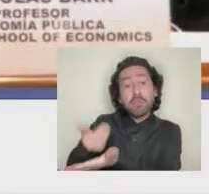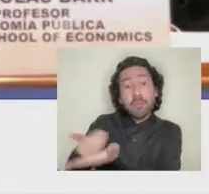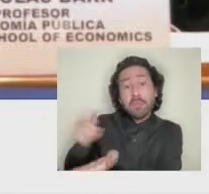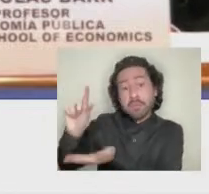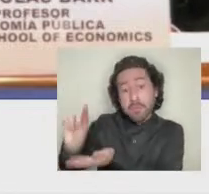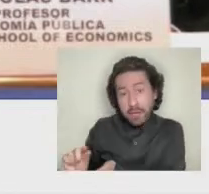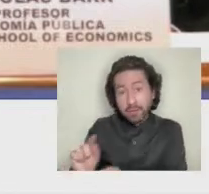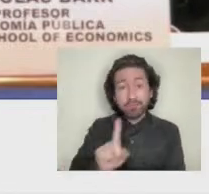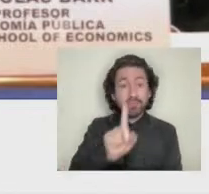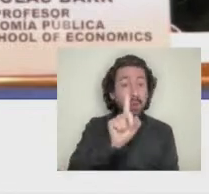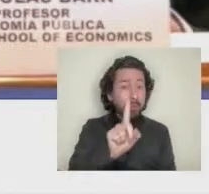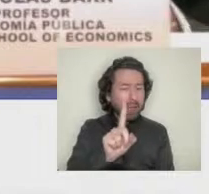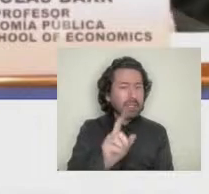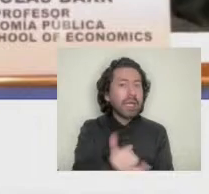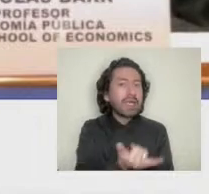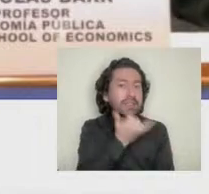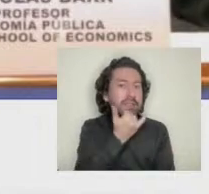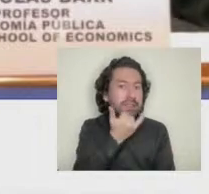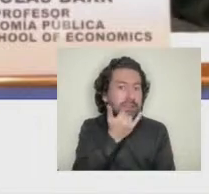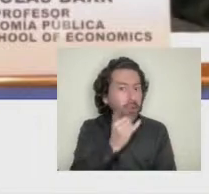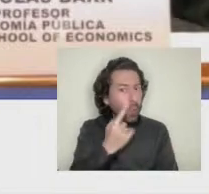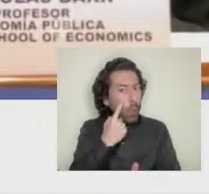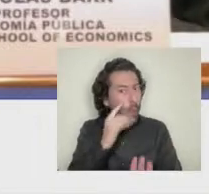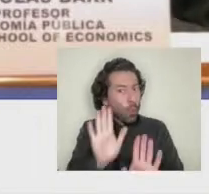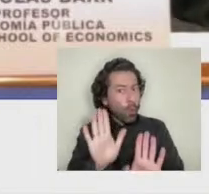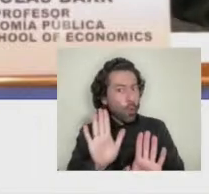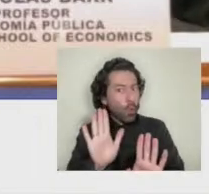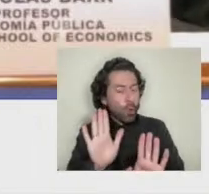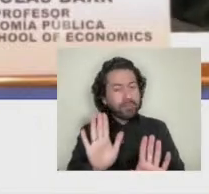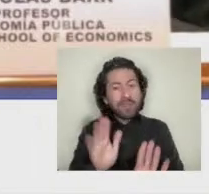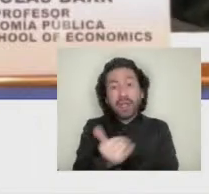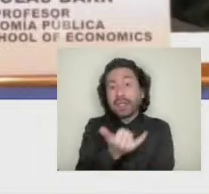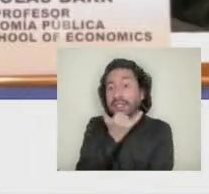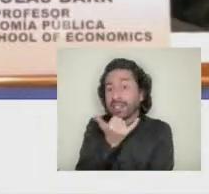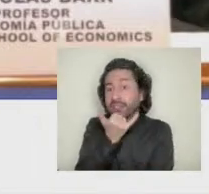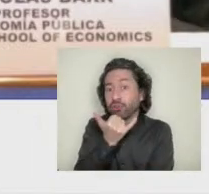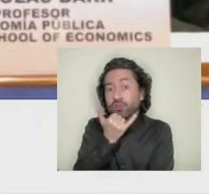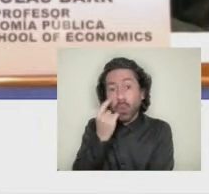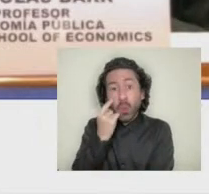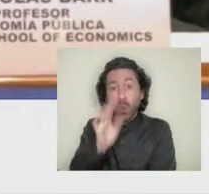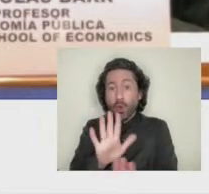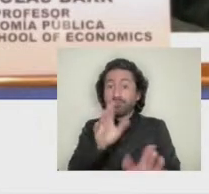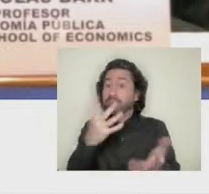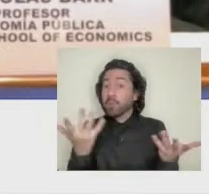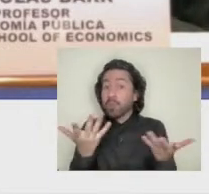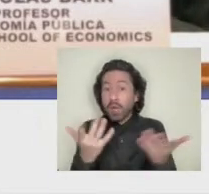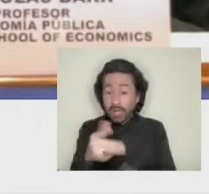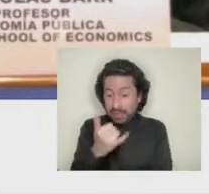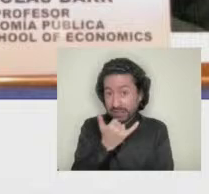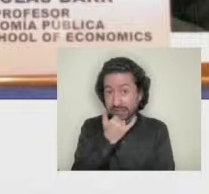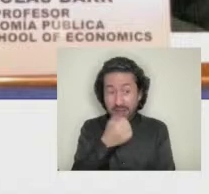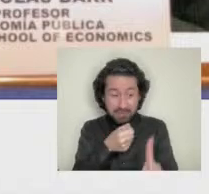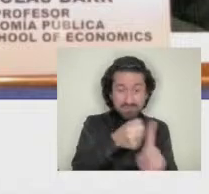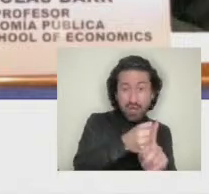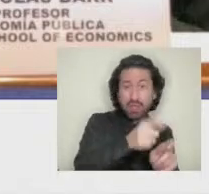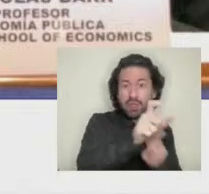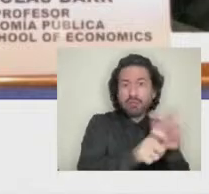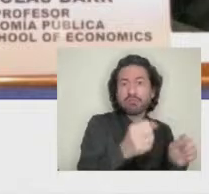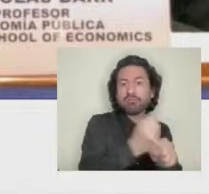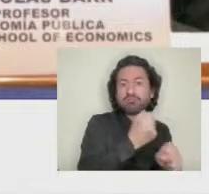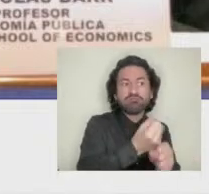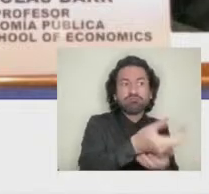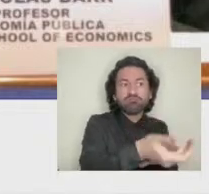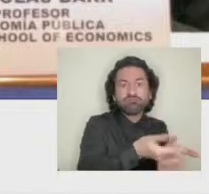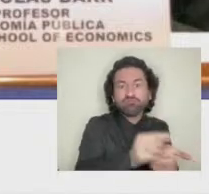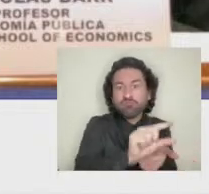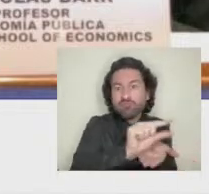avoid. Mistakes that particularly affect low-income workers. Avoid regressive tax